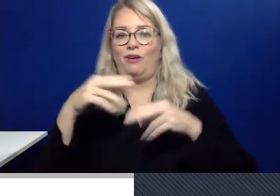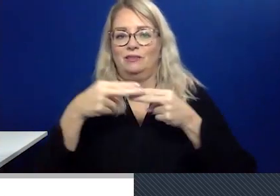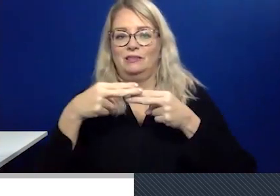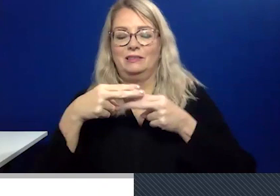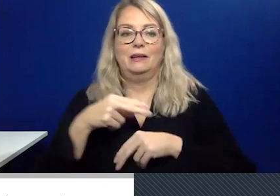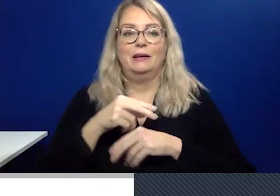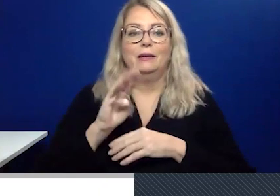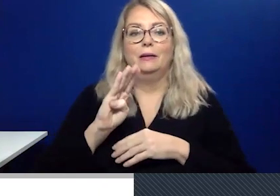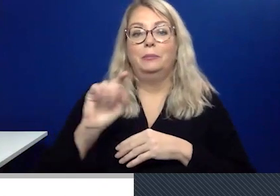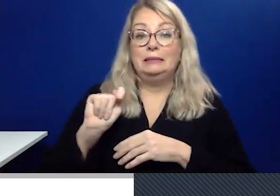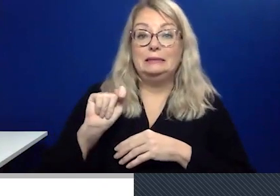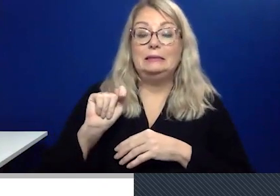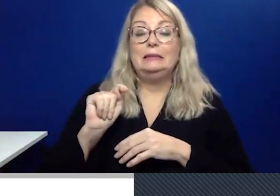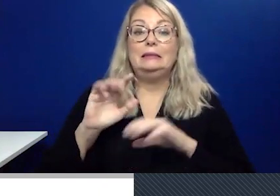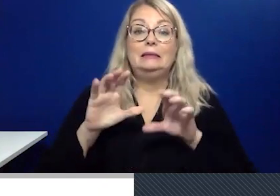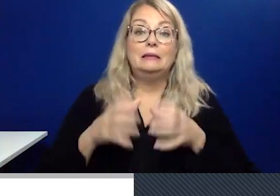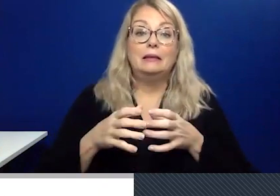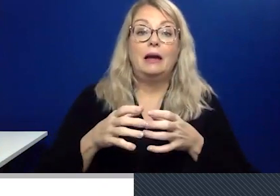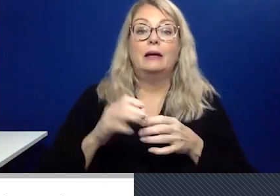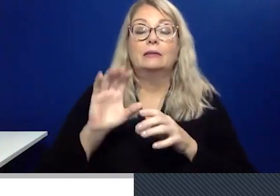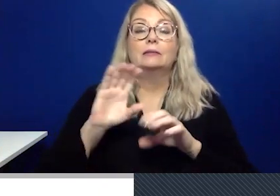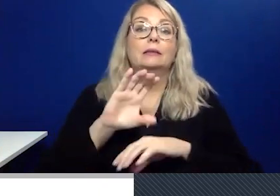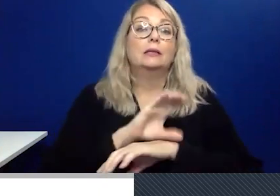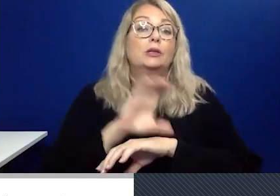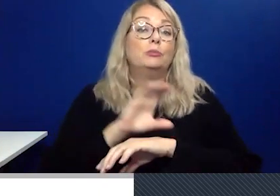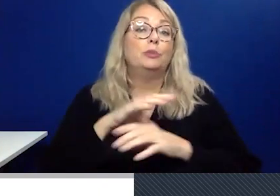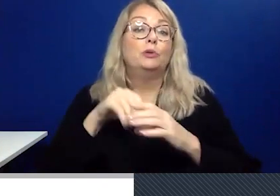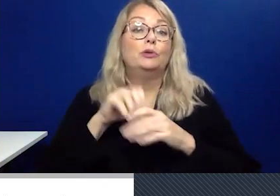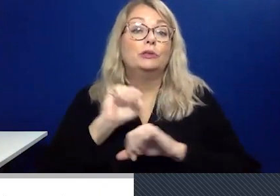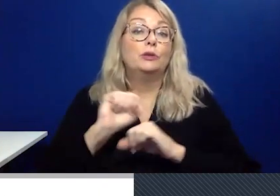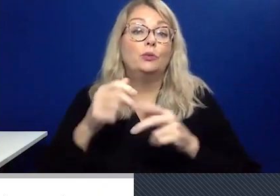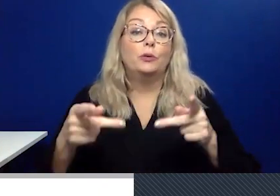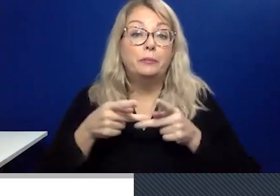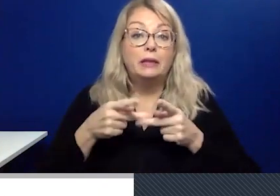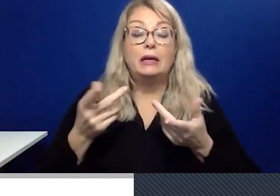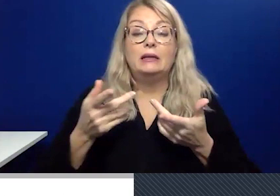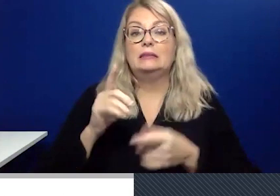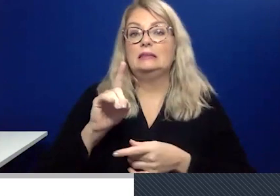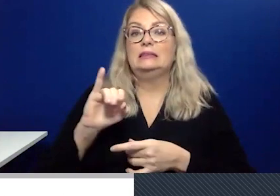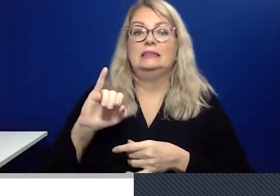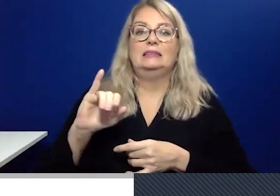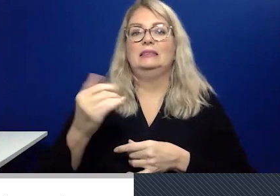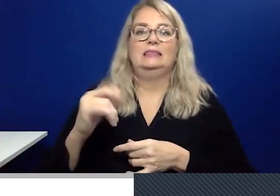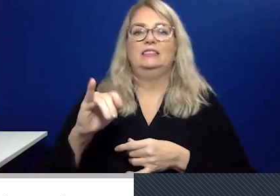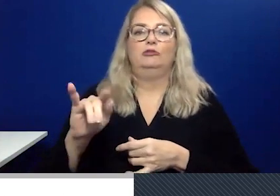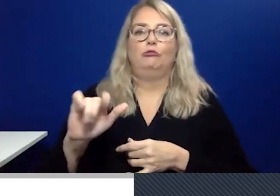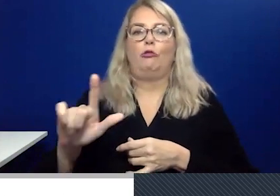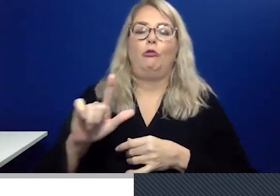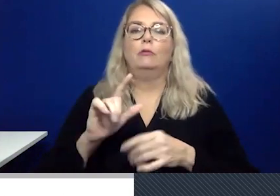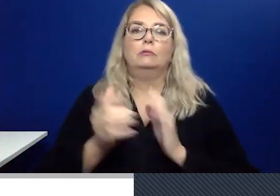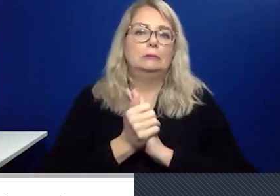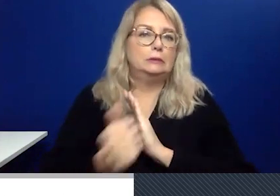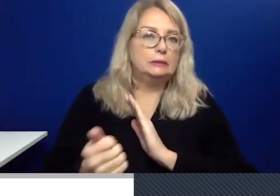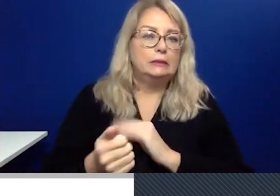BT course, Computers in the Workplace, which is basic digital literacy skills at various sites